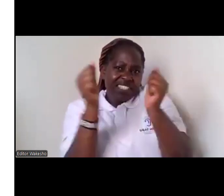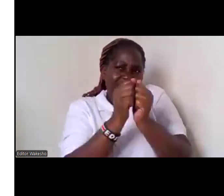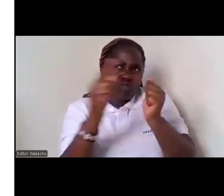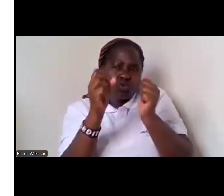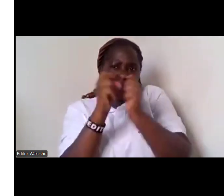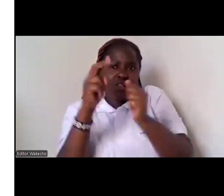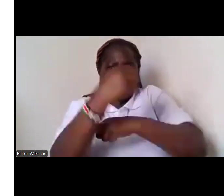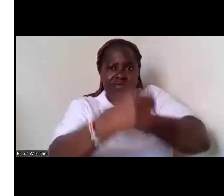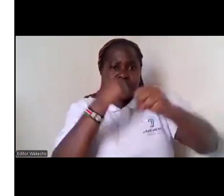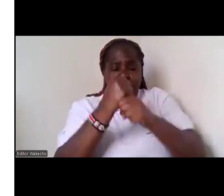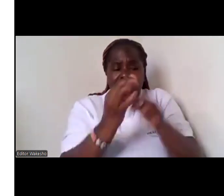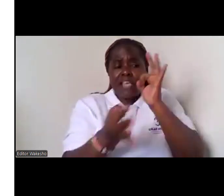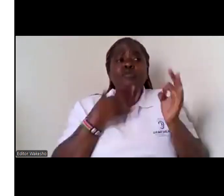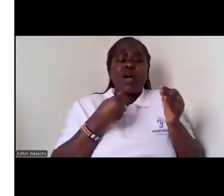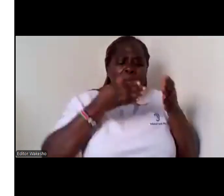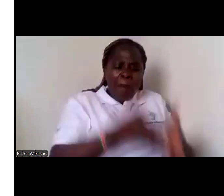spacing children.